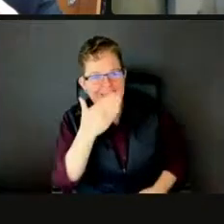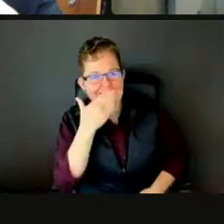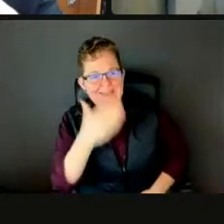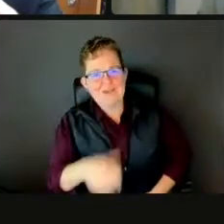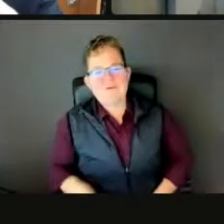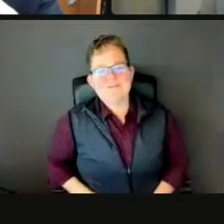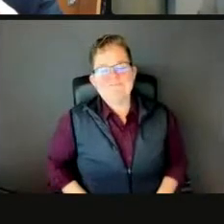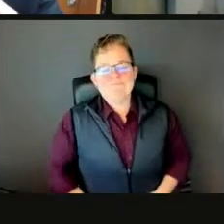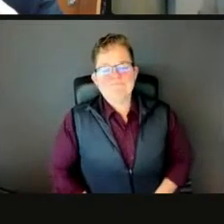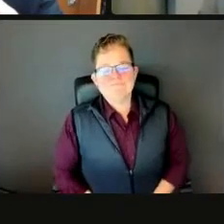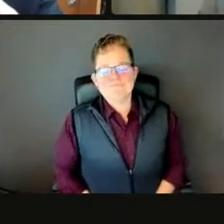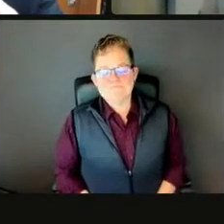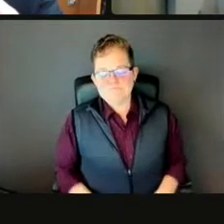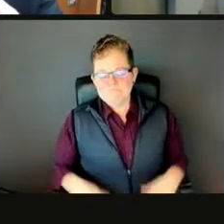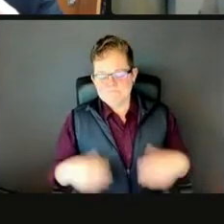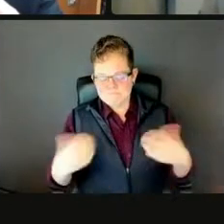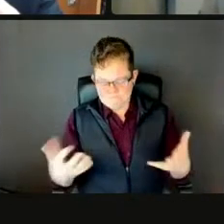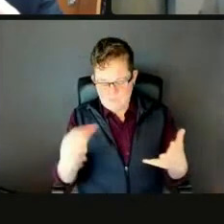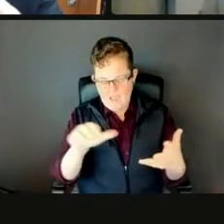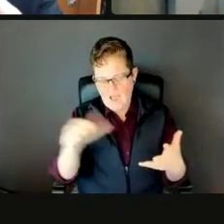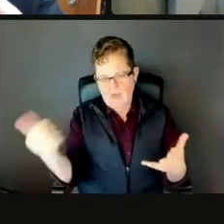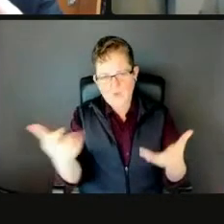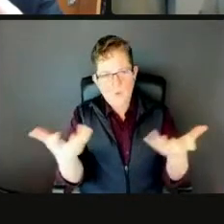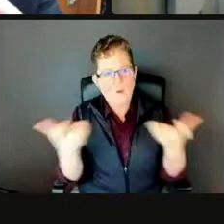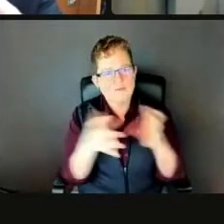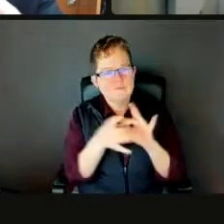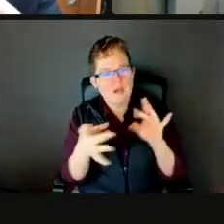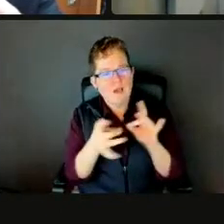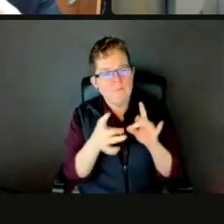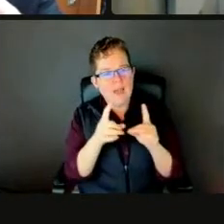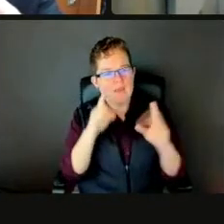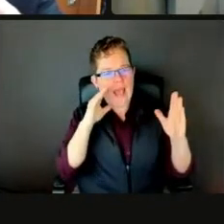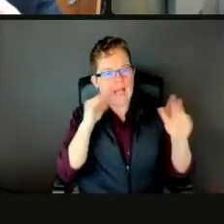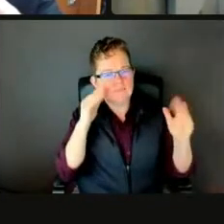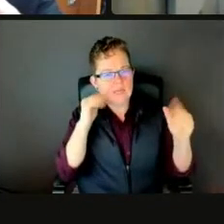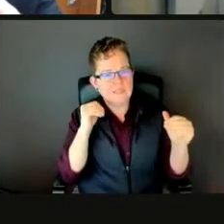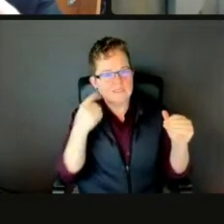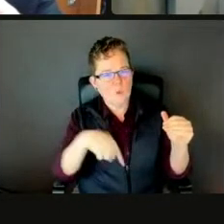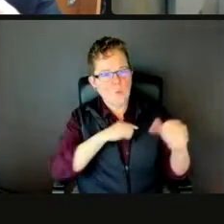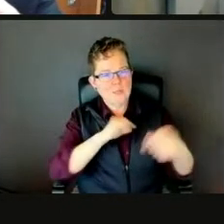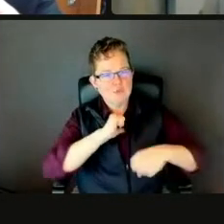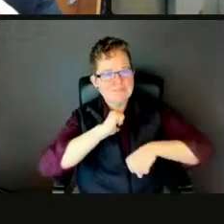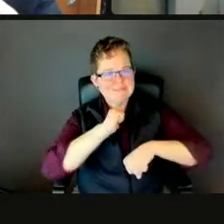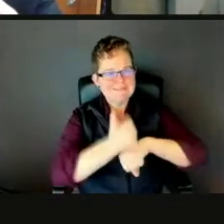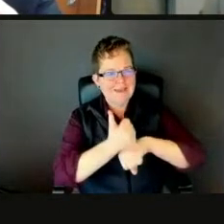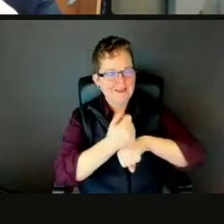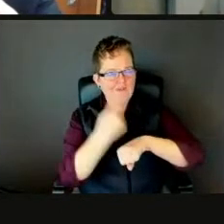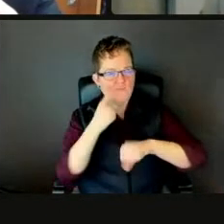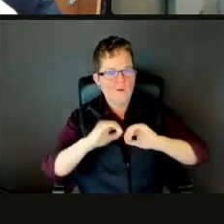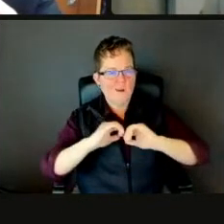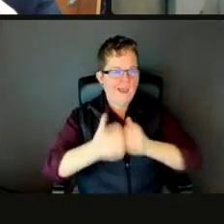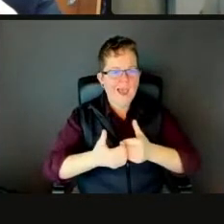Stapleton. The other thing I wanted to talk about is the expectations that we're setting for